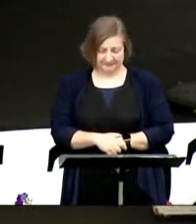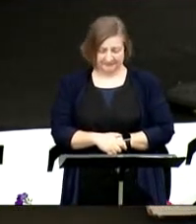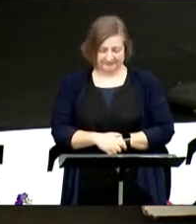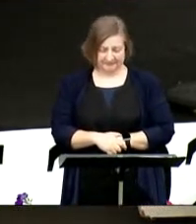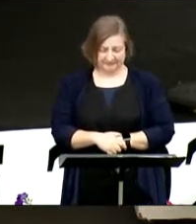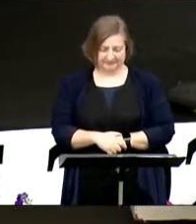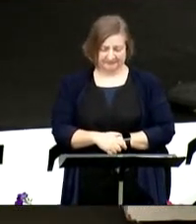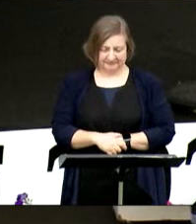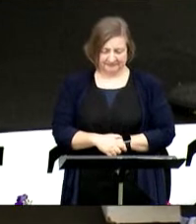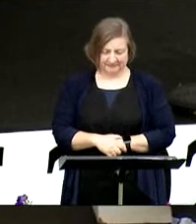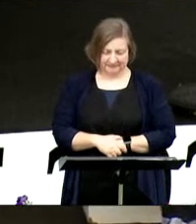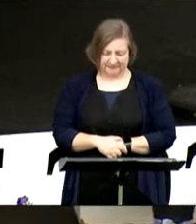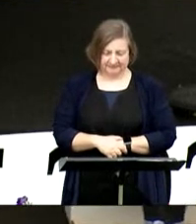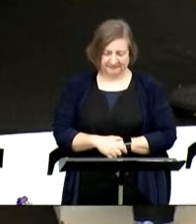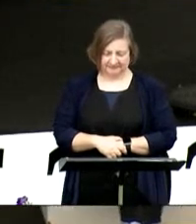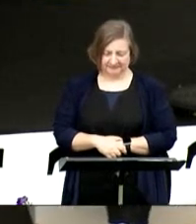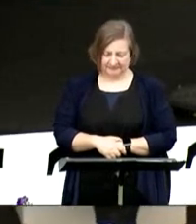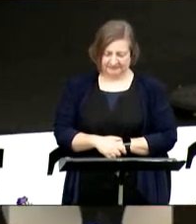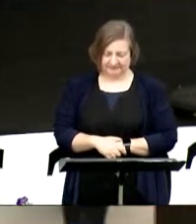Divide.